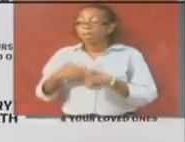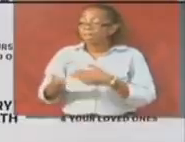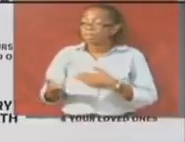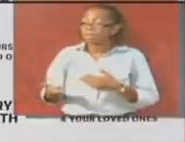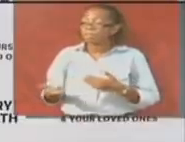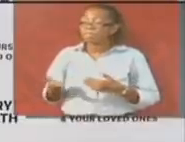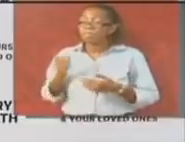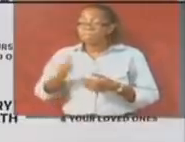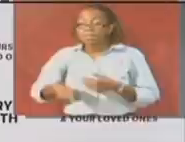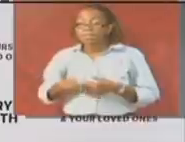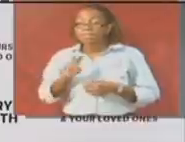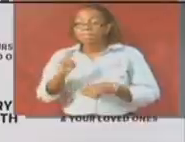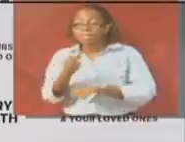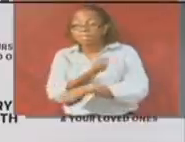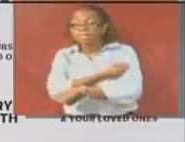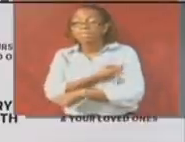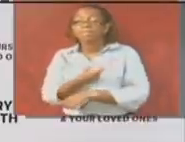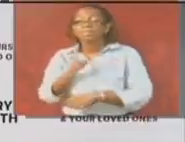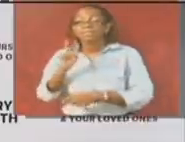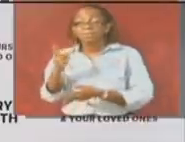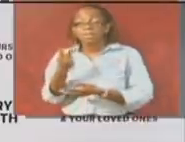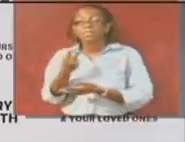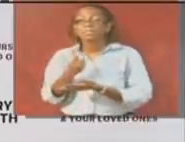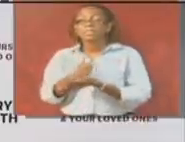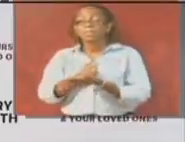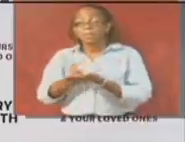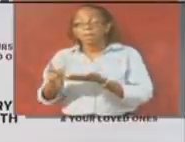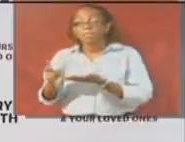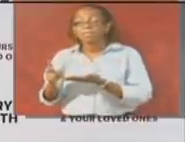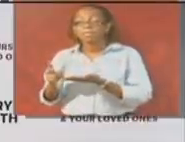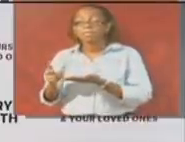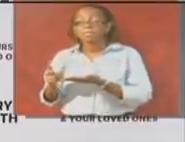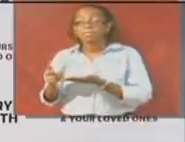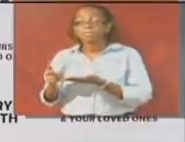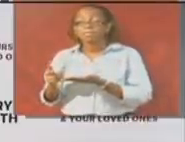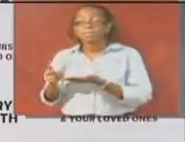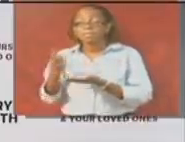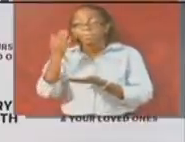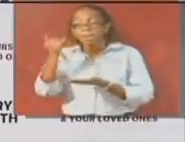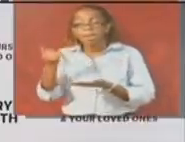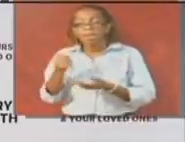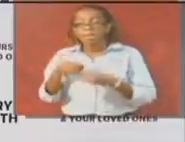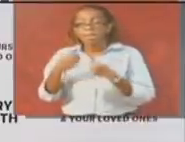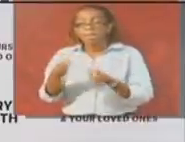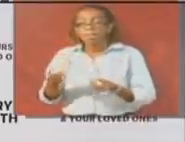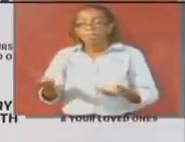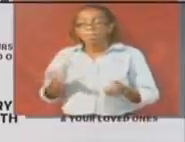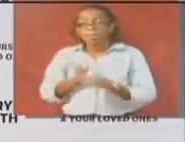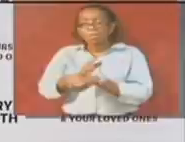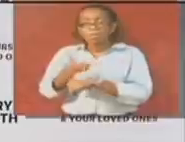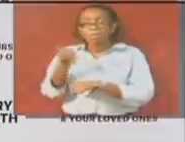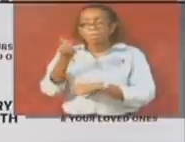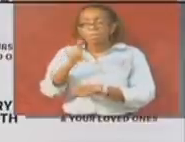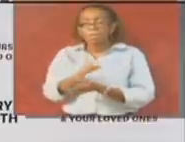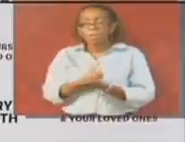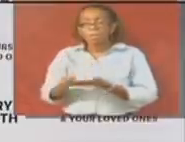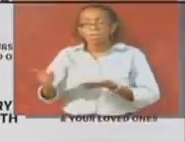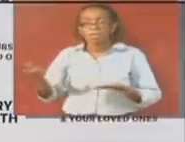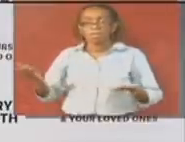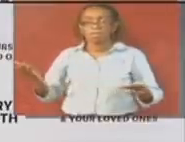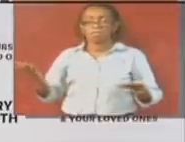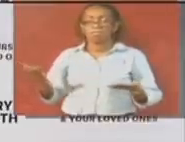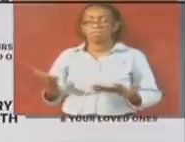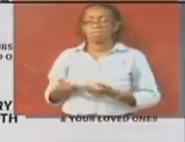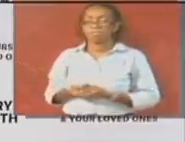Okay, thank you for your questions. The first question on why the testing of all positive